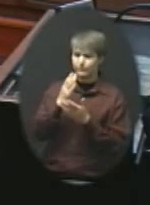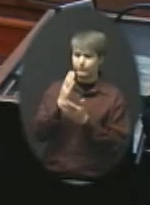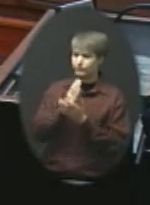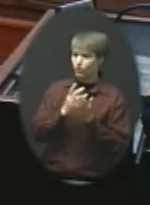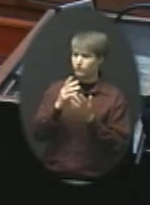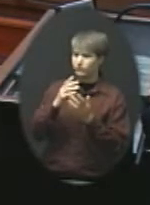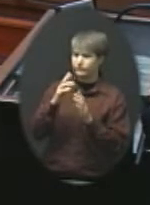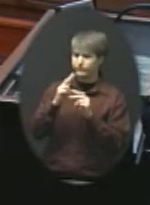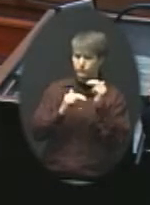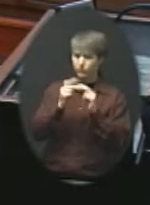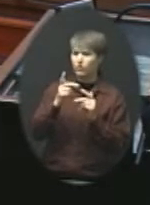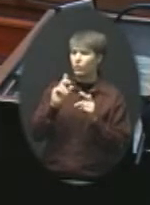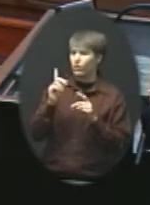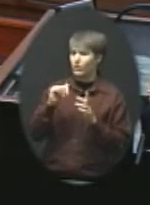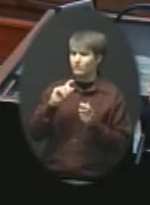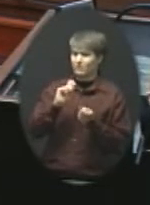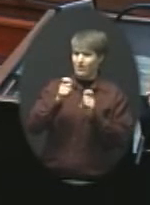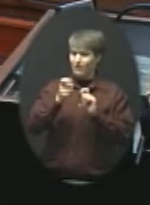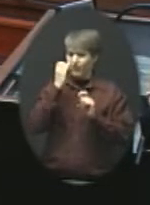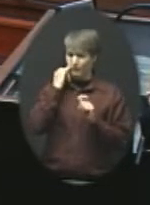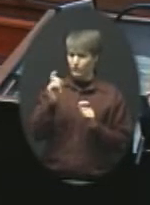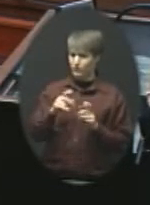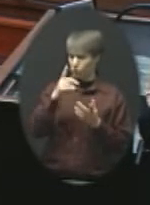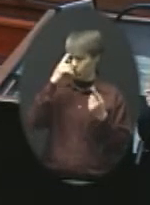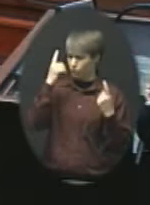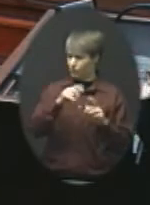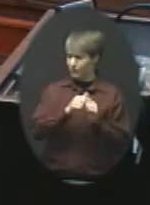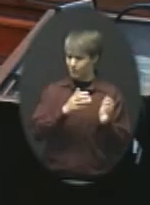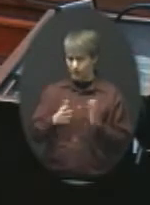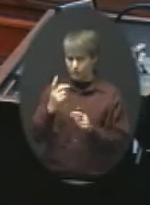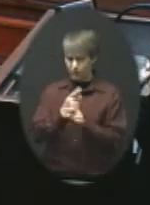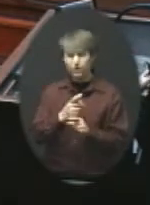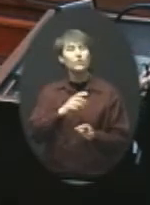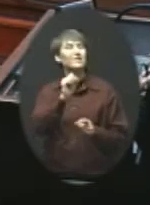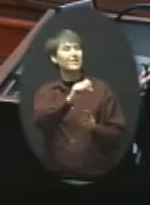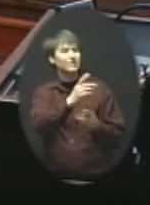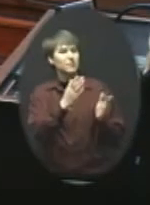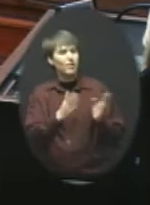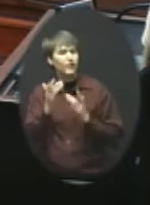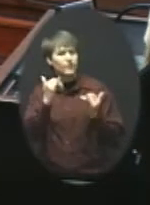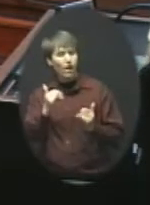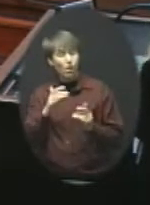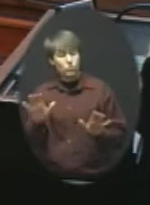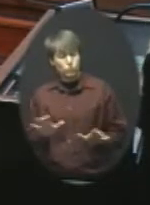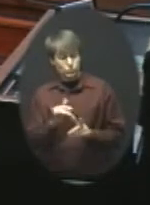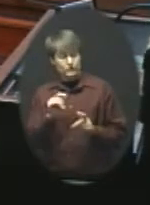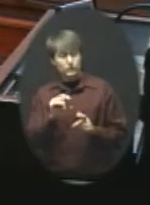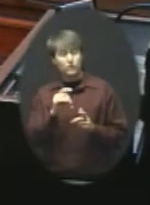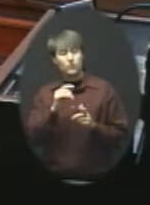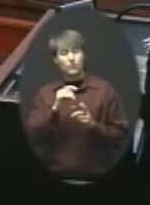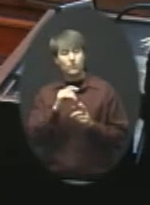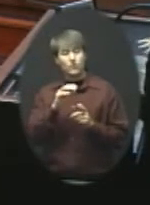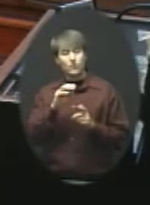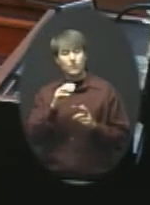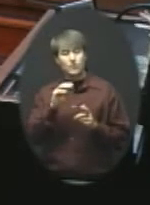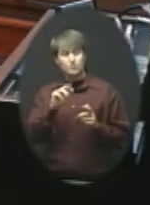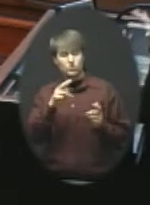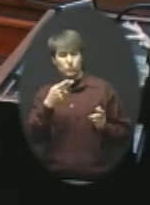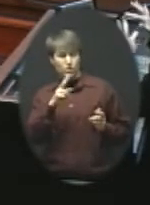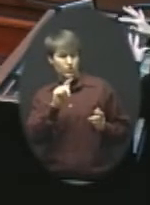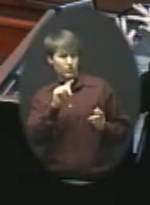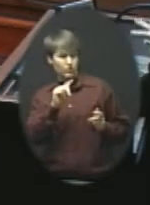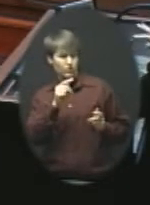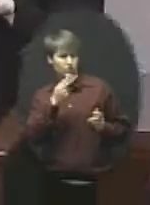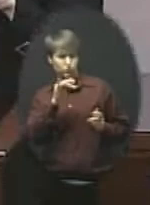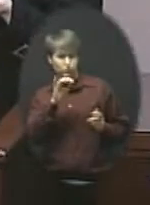it modified or agree with the plan accordingly. You bet. And the plan now is we're doing some of this, and Mr. Hutchinson can jump in, but we're going to put